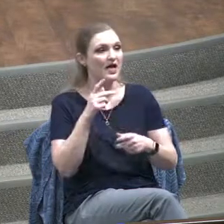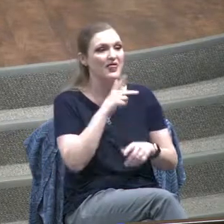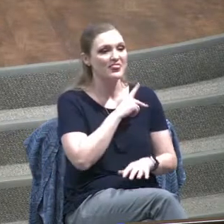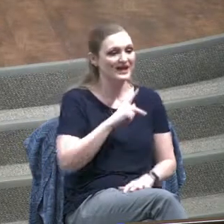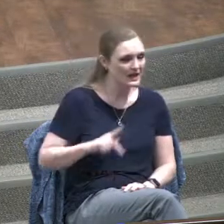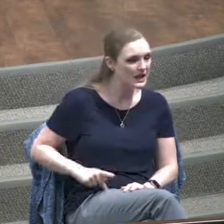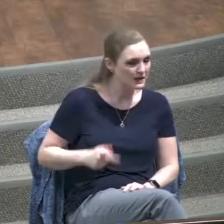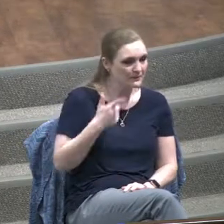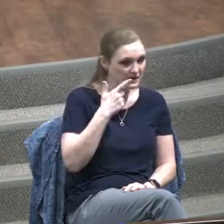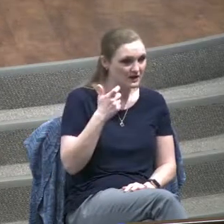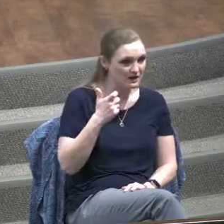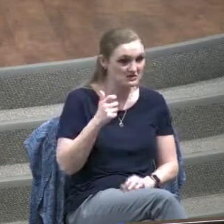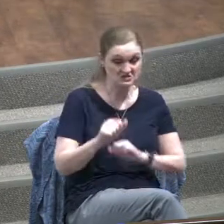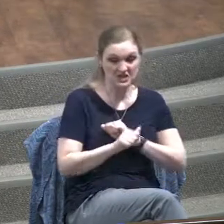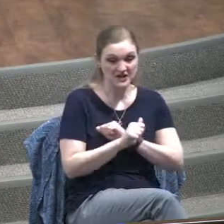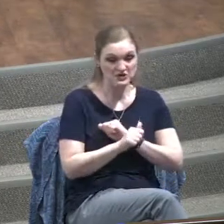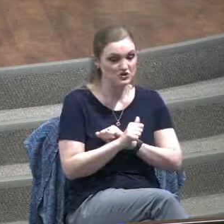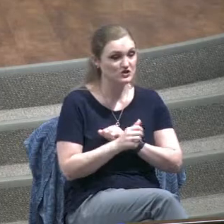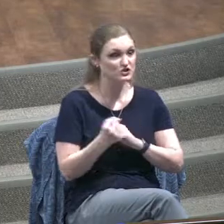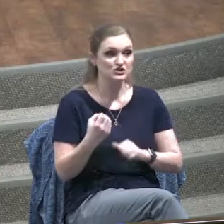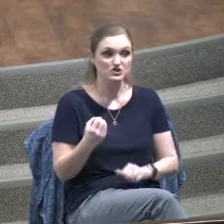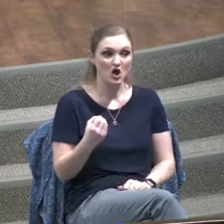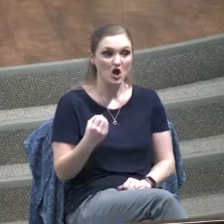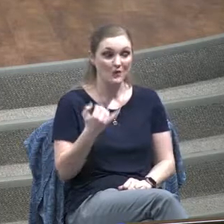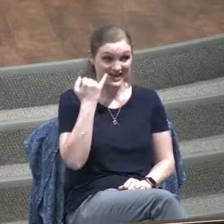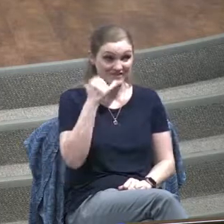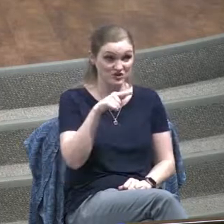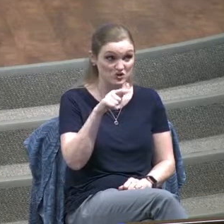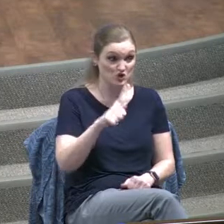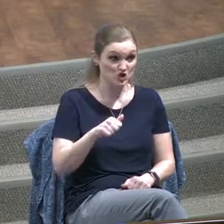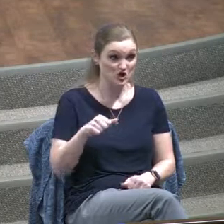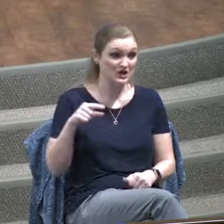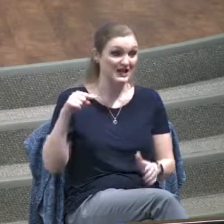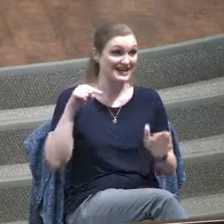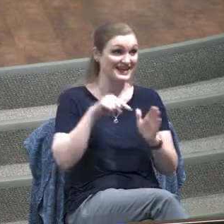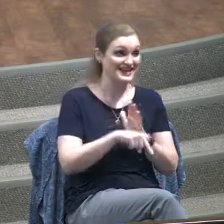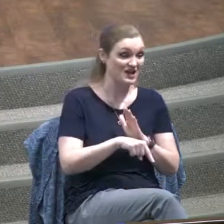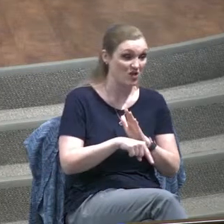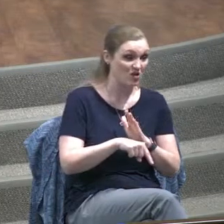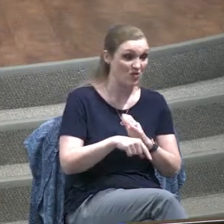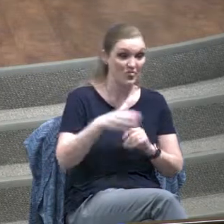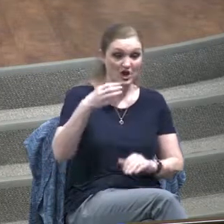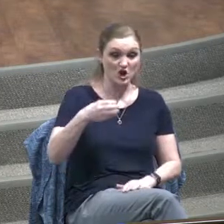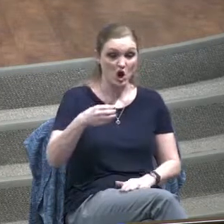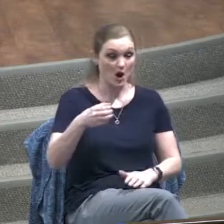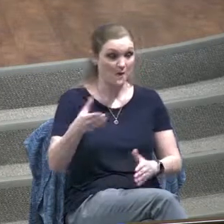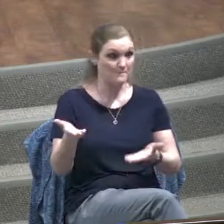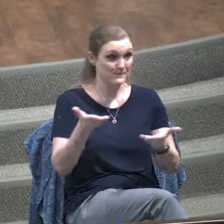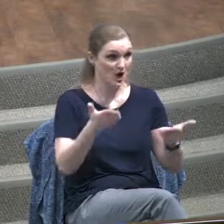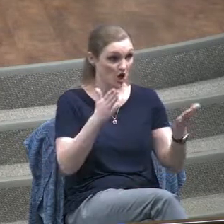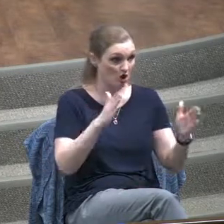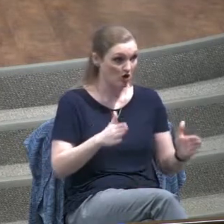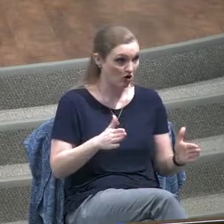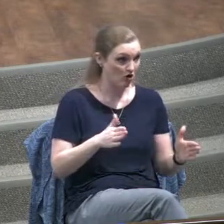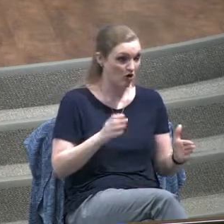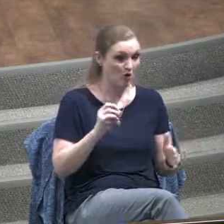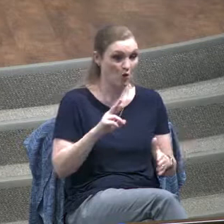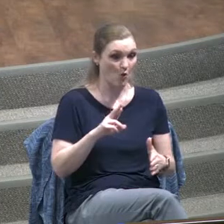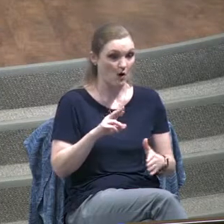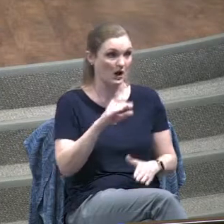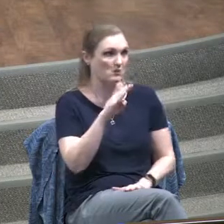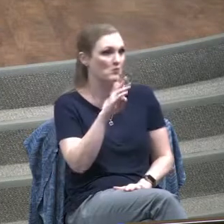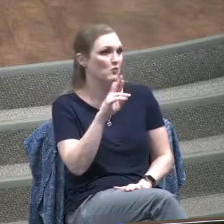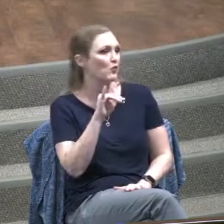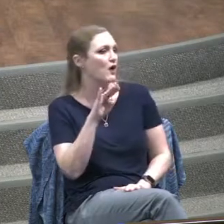So, you could get to that cupbearer and you could either threaten him or you could bribe